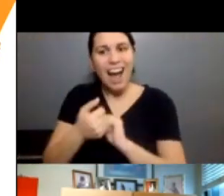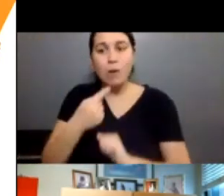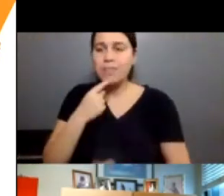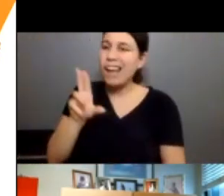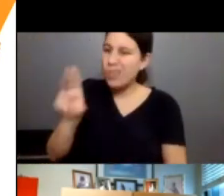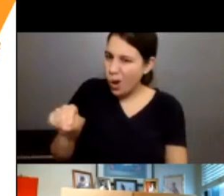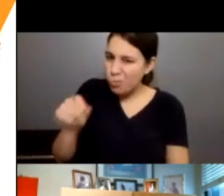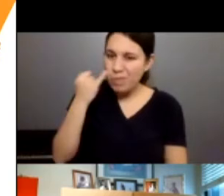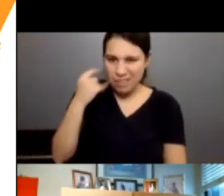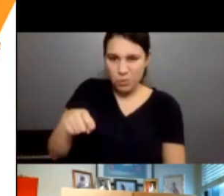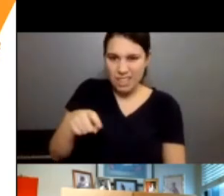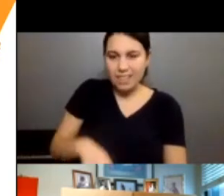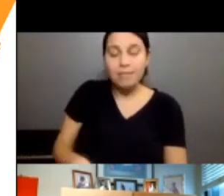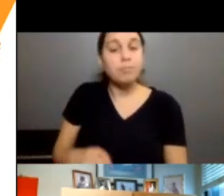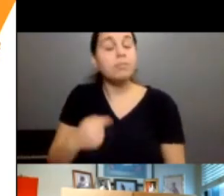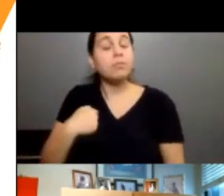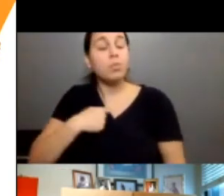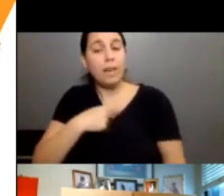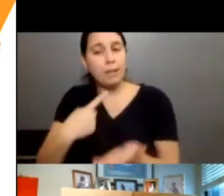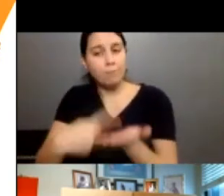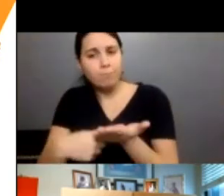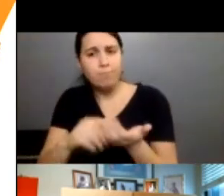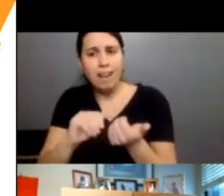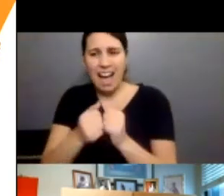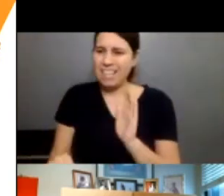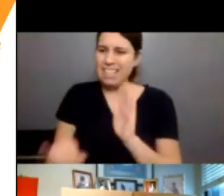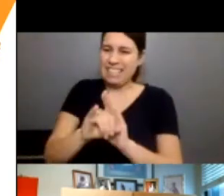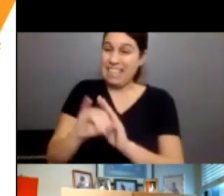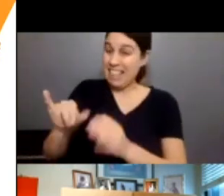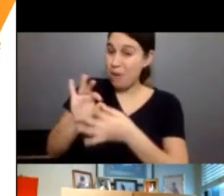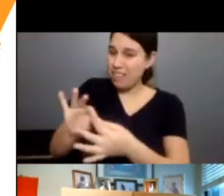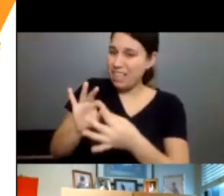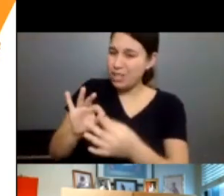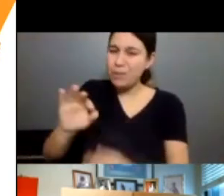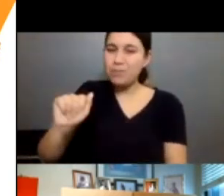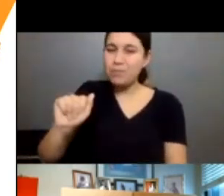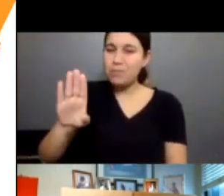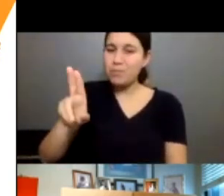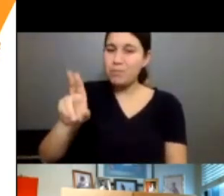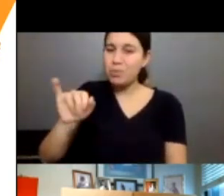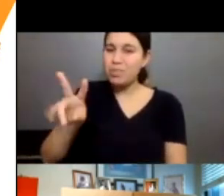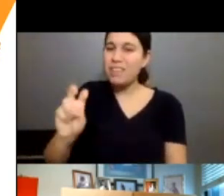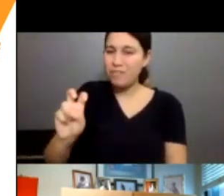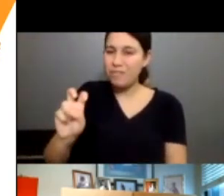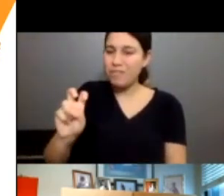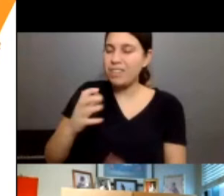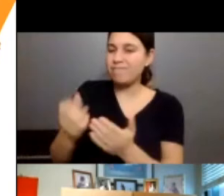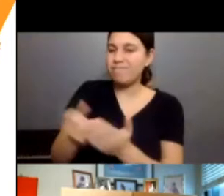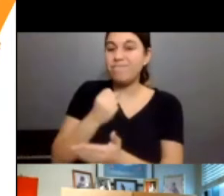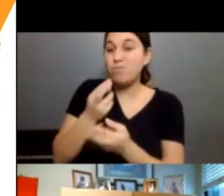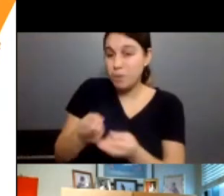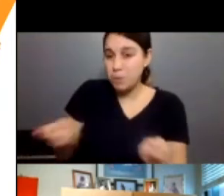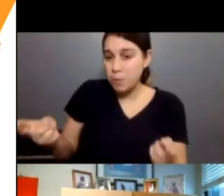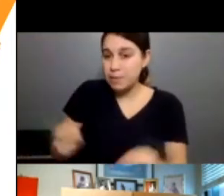also discuss how to identify an abusive relationship and give resources for getting help in an abusive